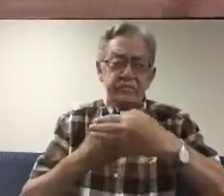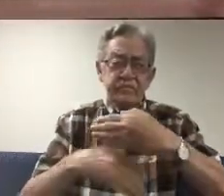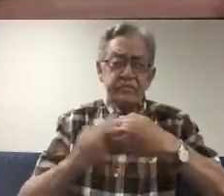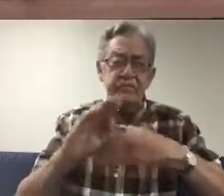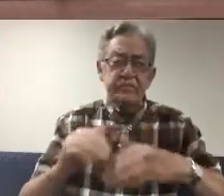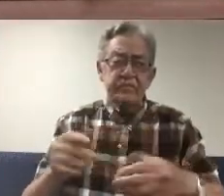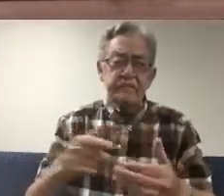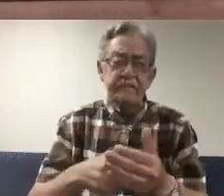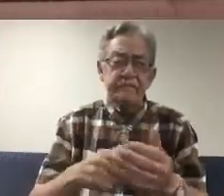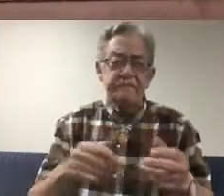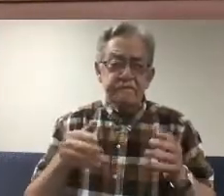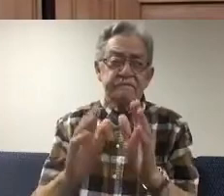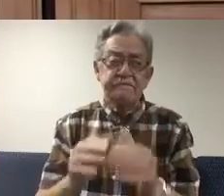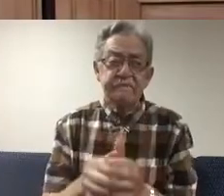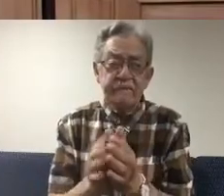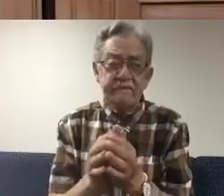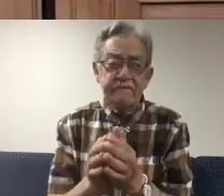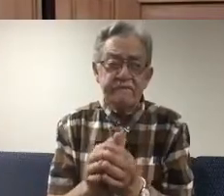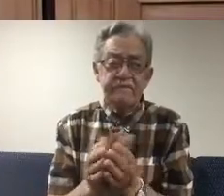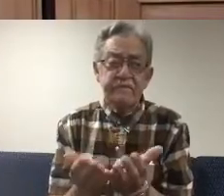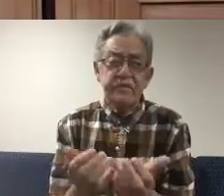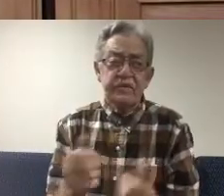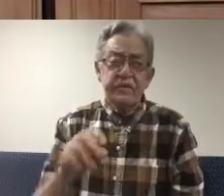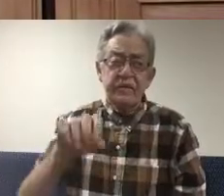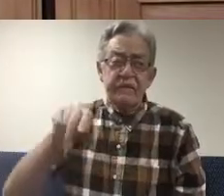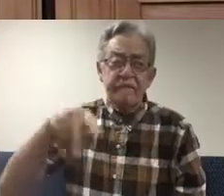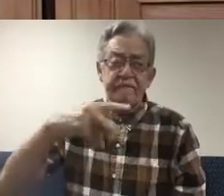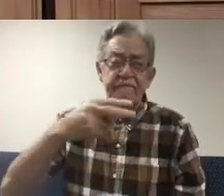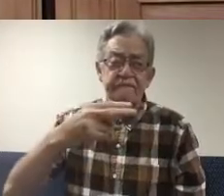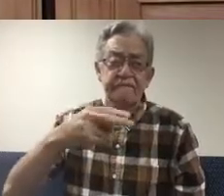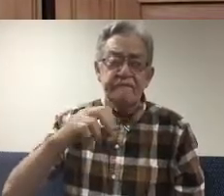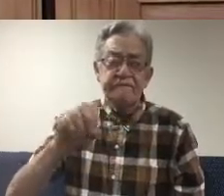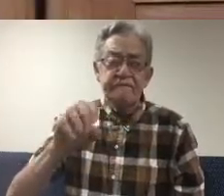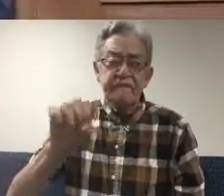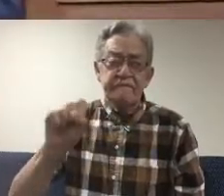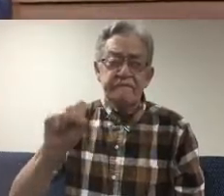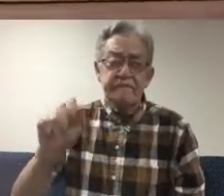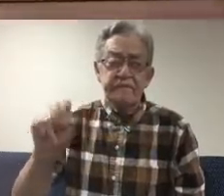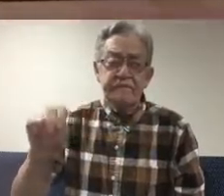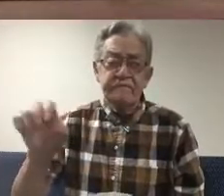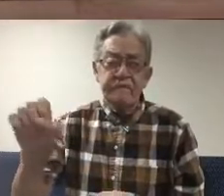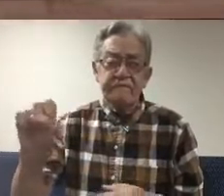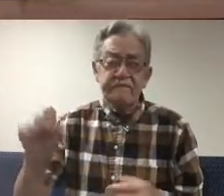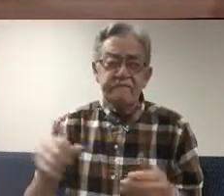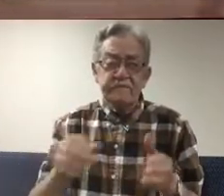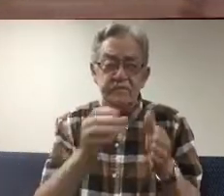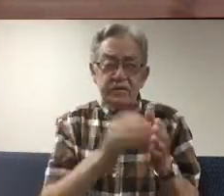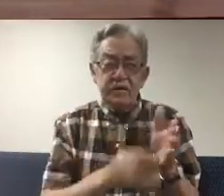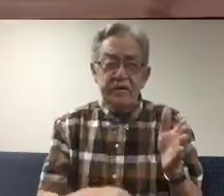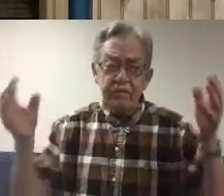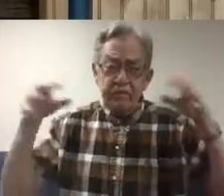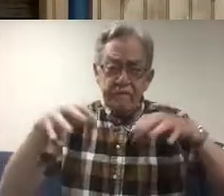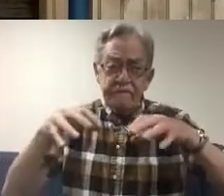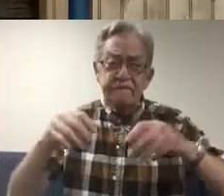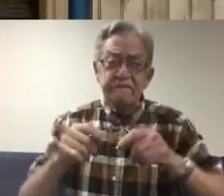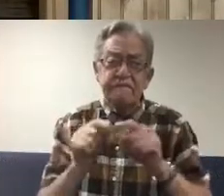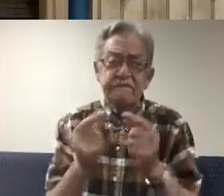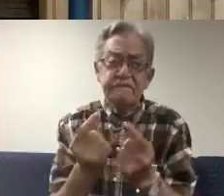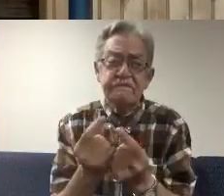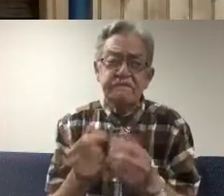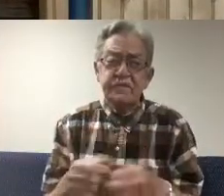is telling you that is important. Back in 1987, George Gecko stood